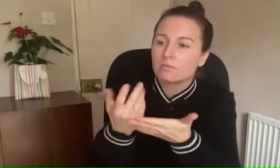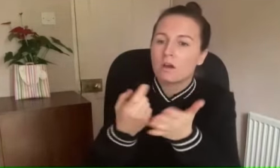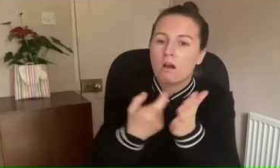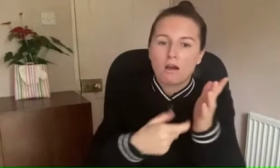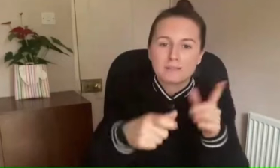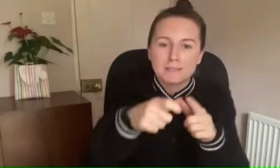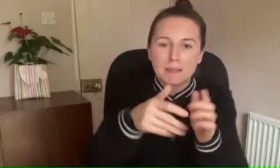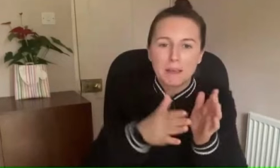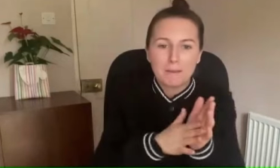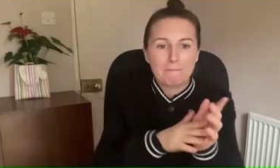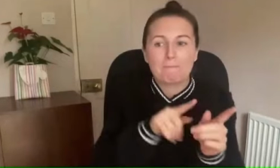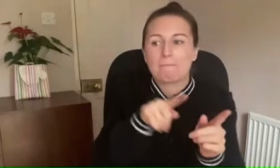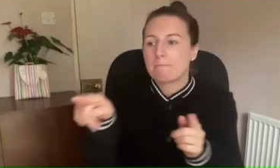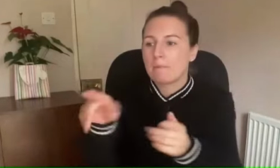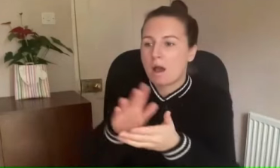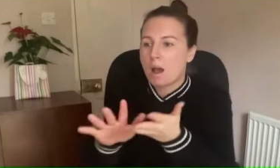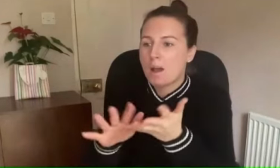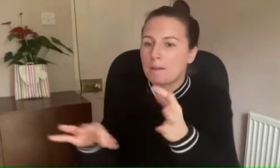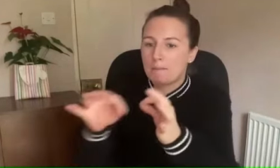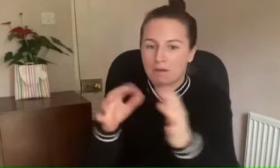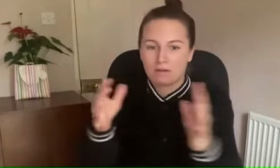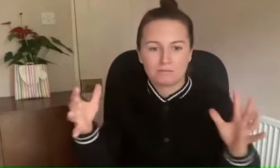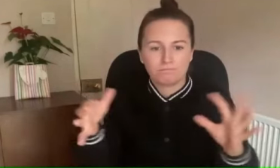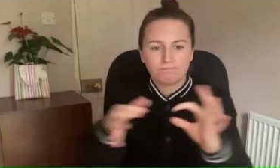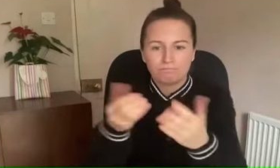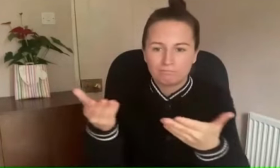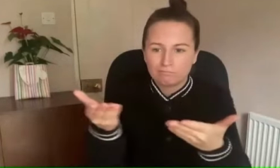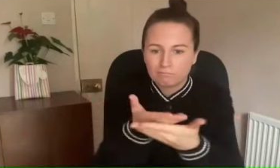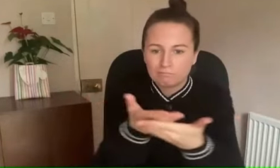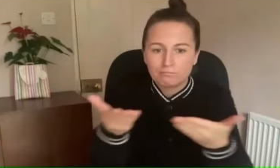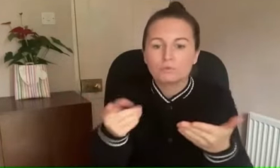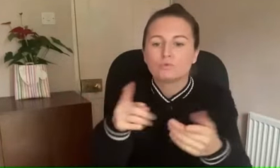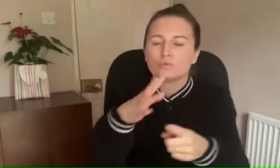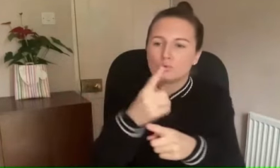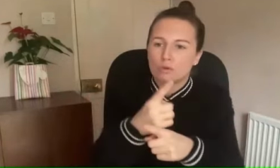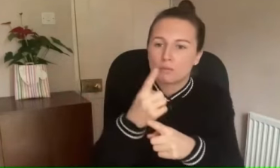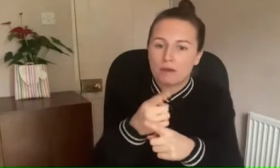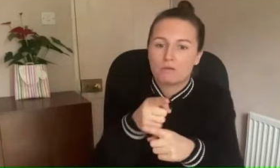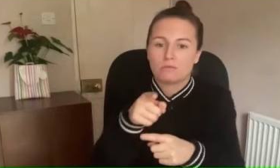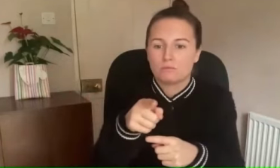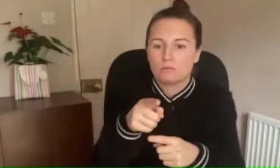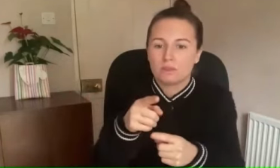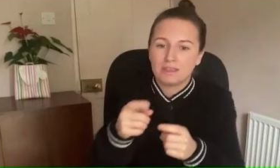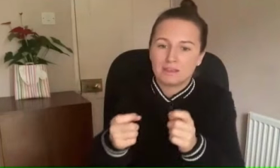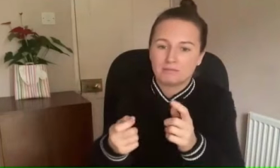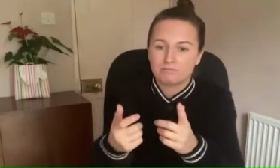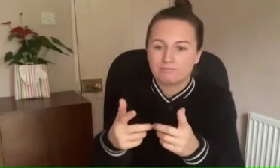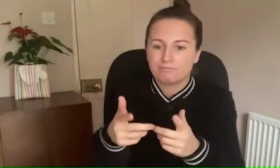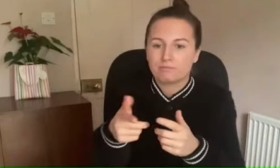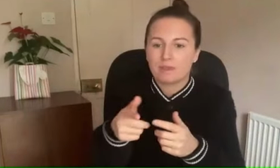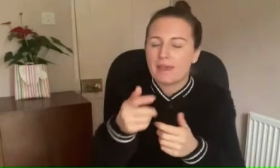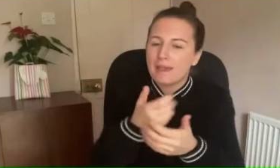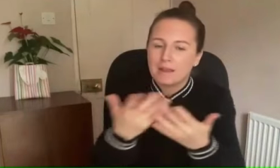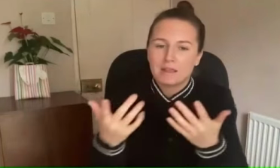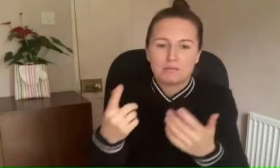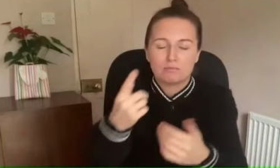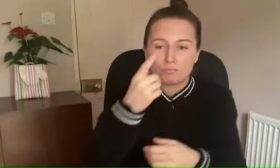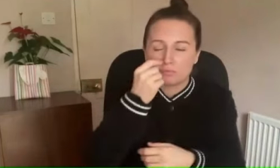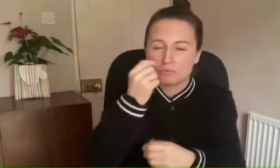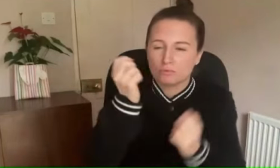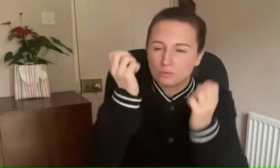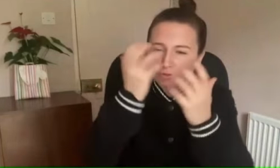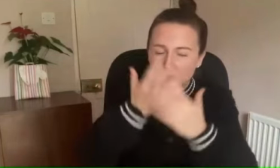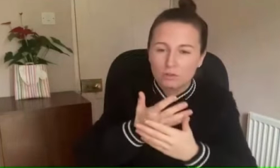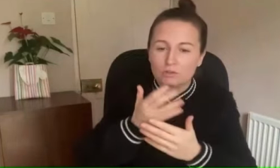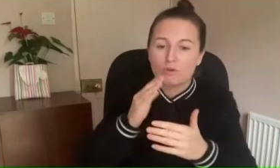important that there is regular communication between RDMs and Hubs to help ensure a shared understanding of a Hub's performance